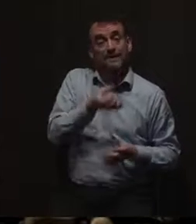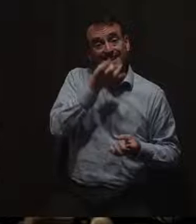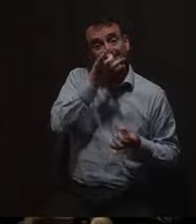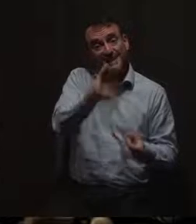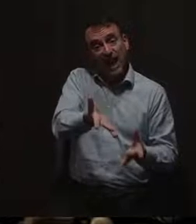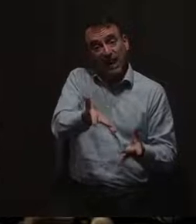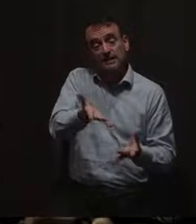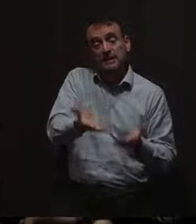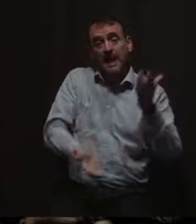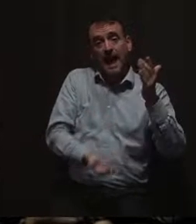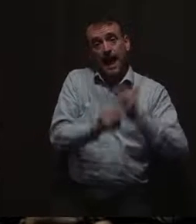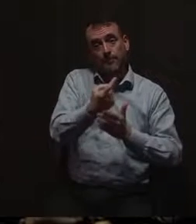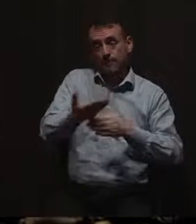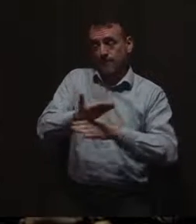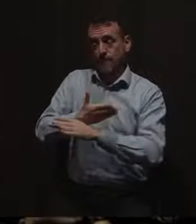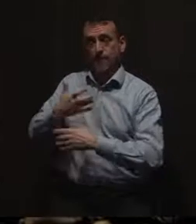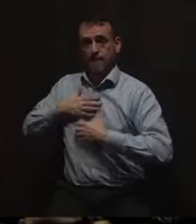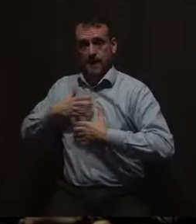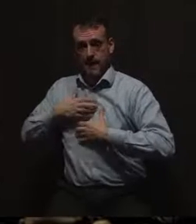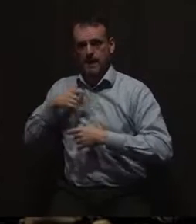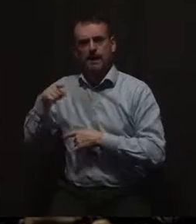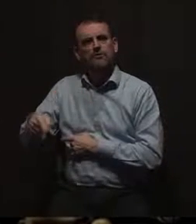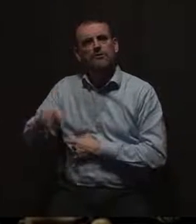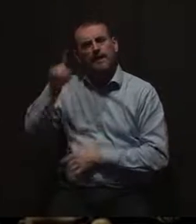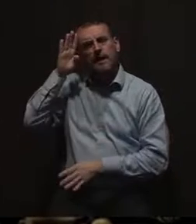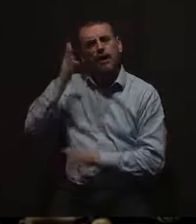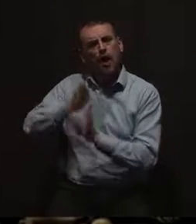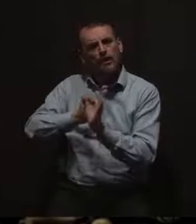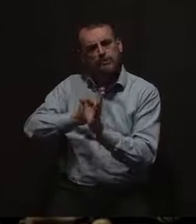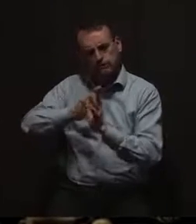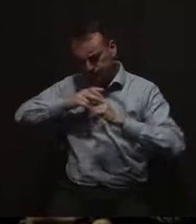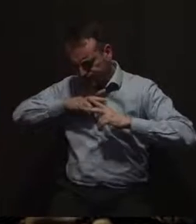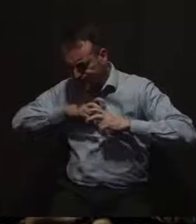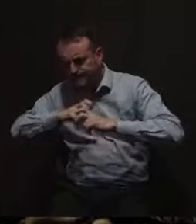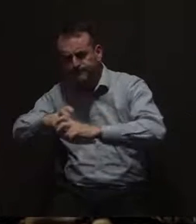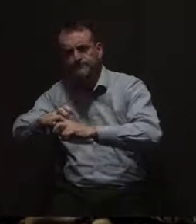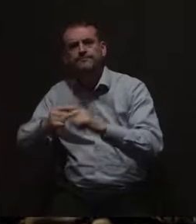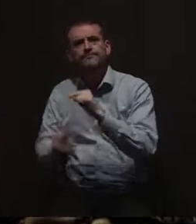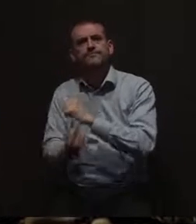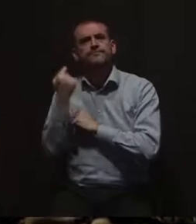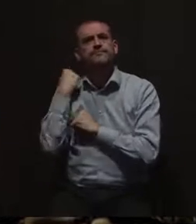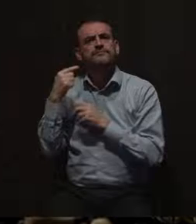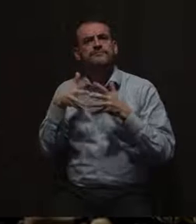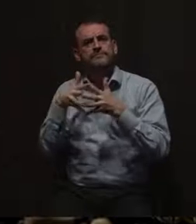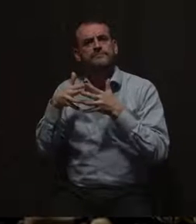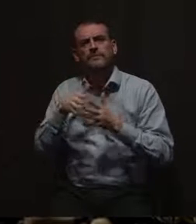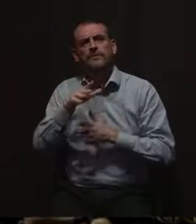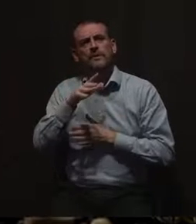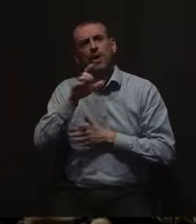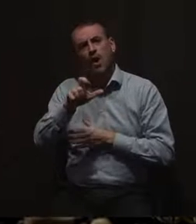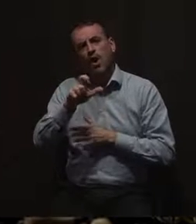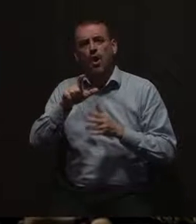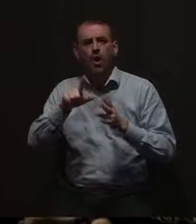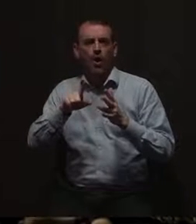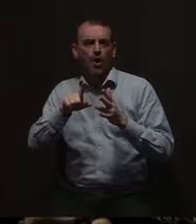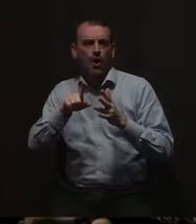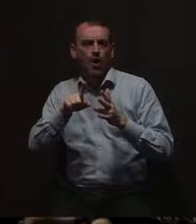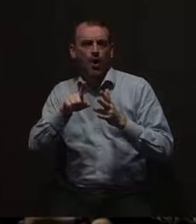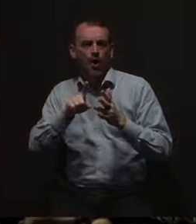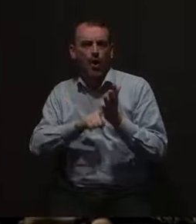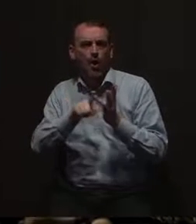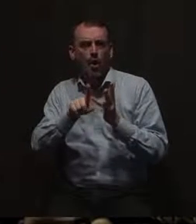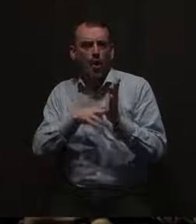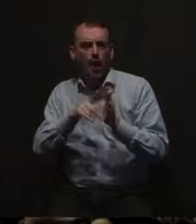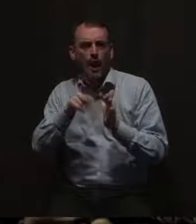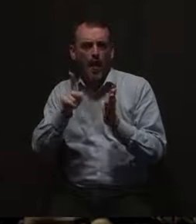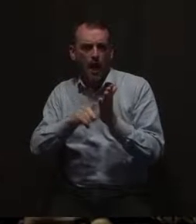that the psychologist David Pizarro did at Cornell University, and he put people in a room and he pumped bad smells